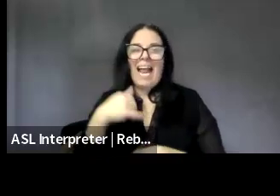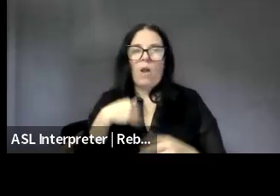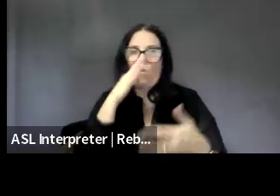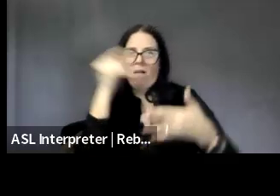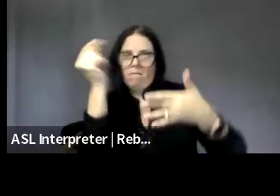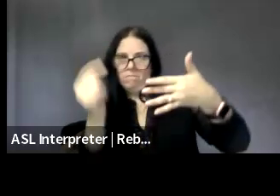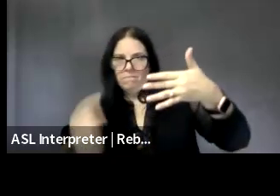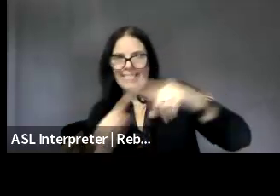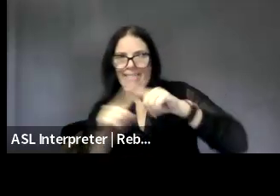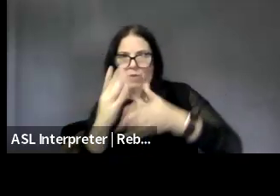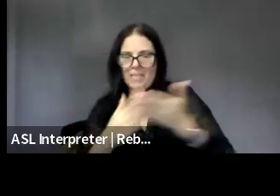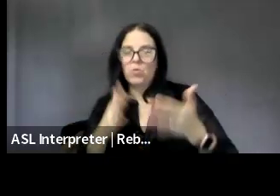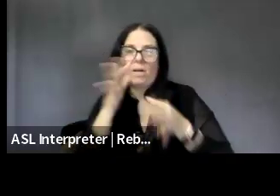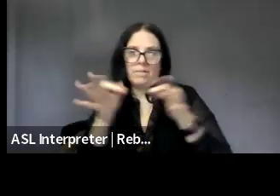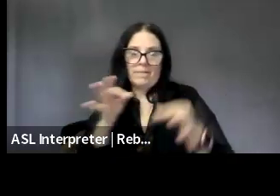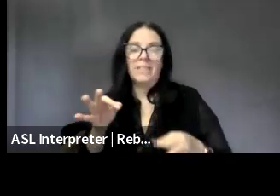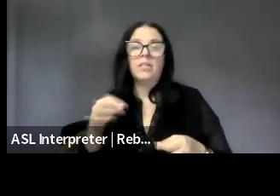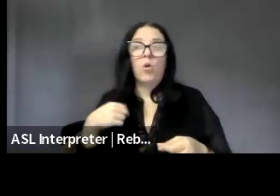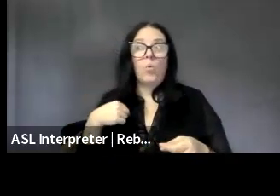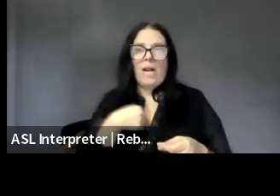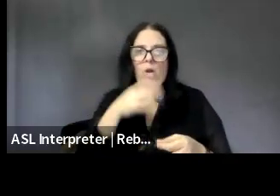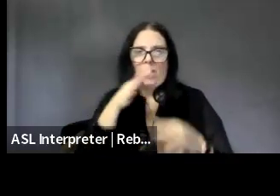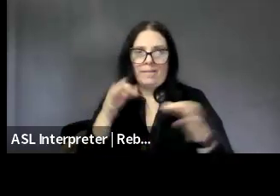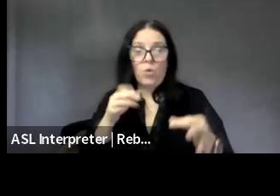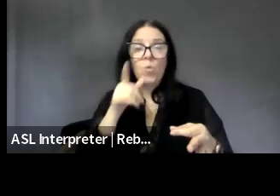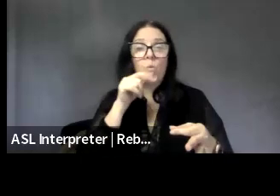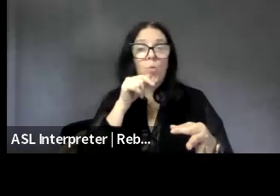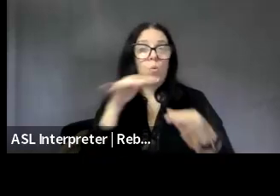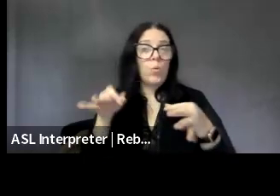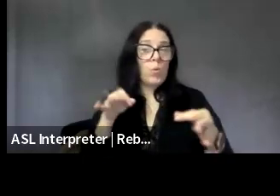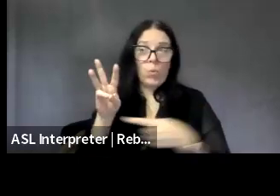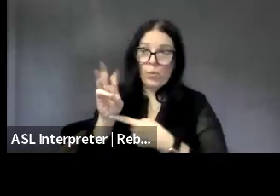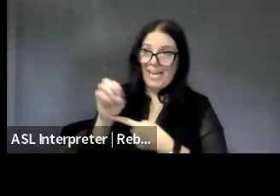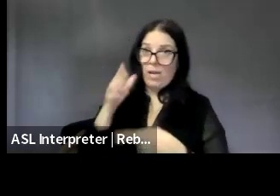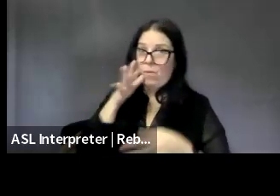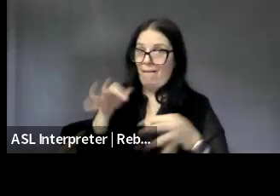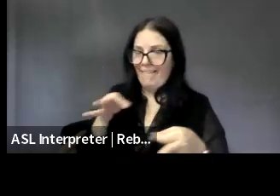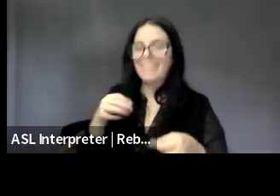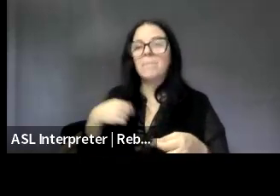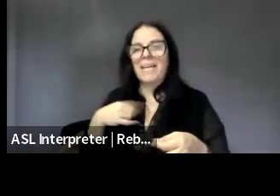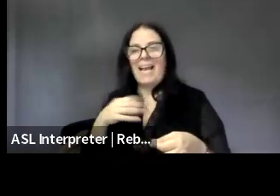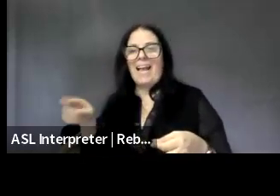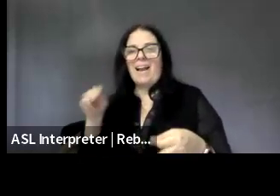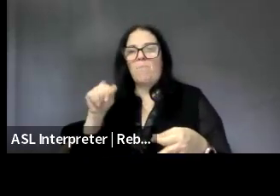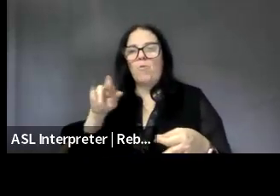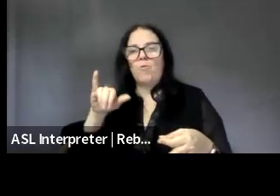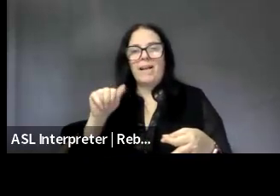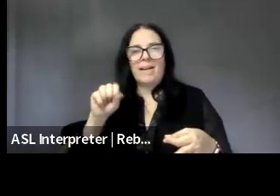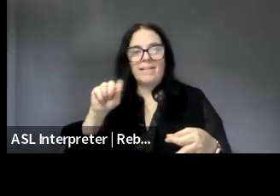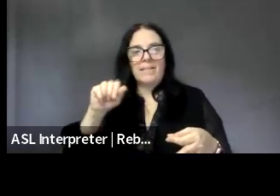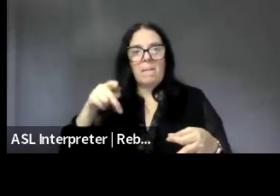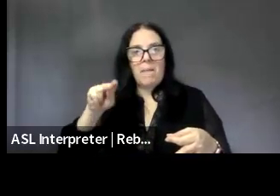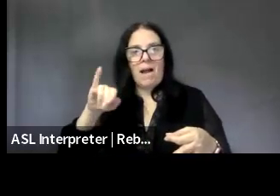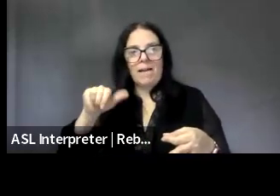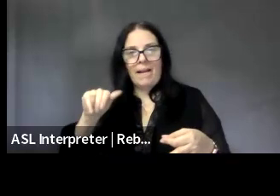those. When I say we, I'm including here Maria Stepanian. Maria is the executive director of a Center for Independent